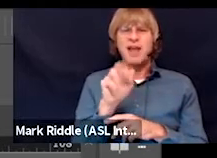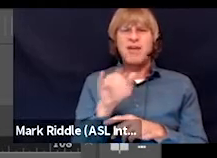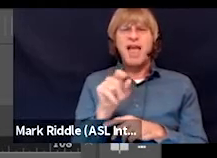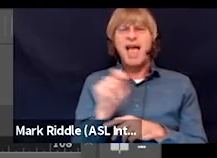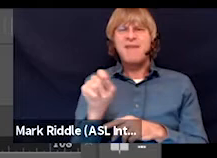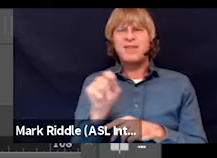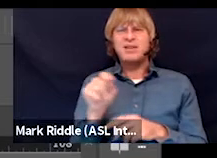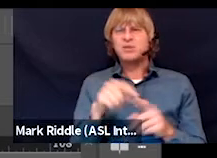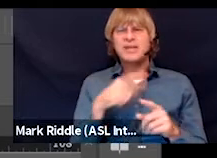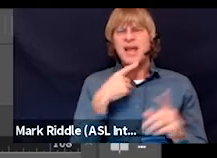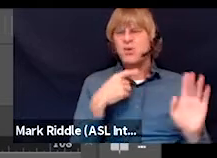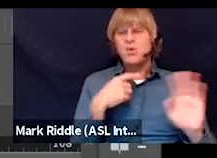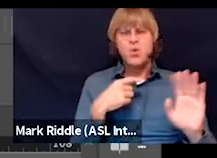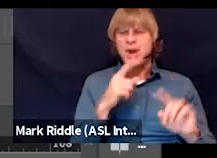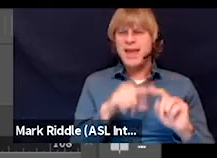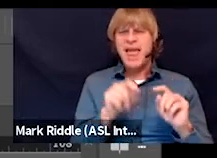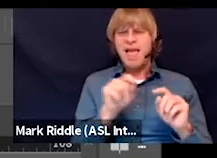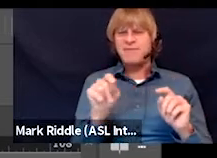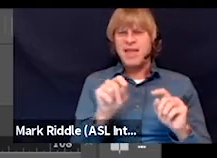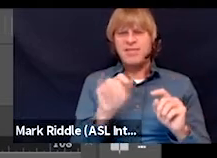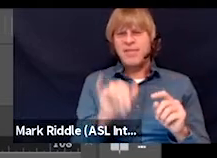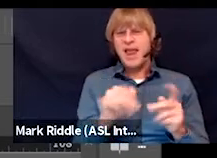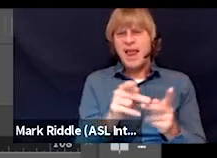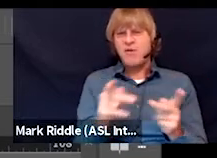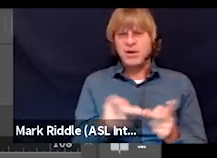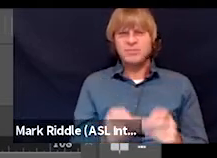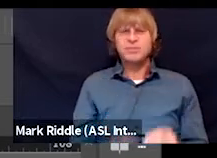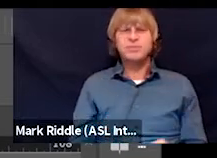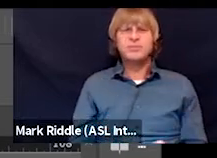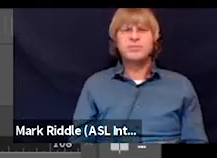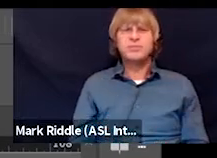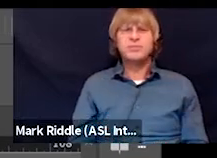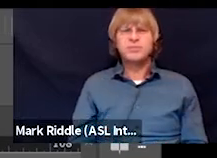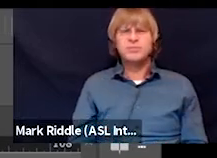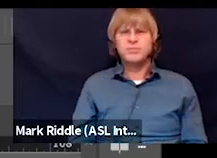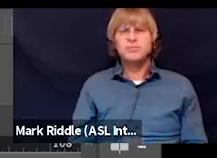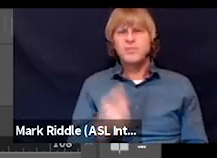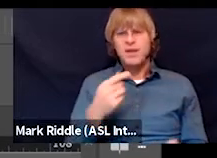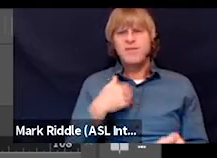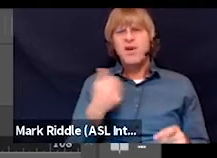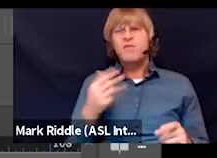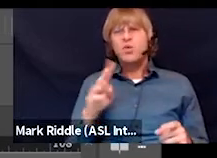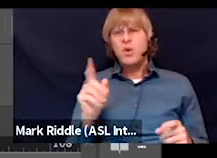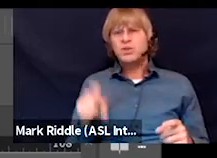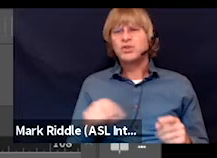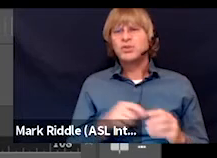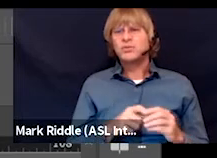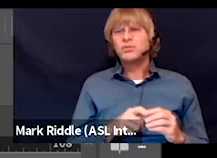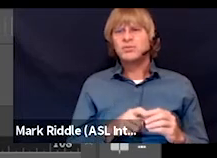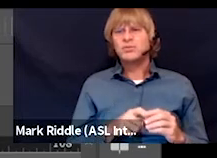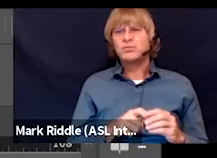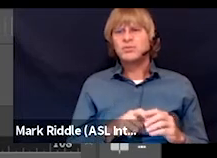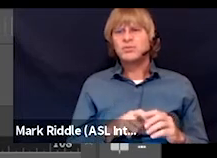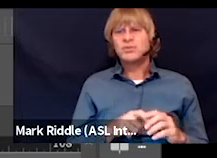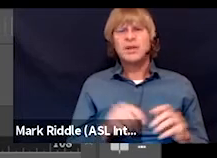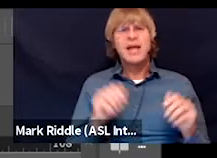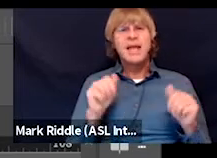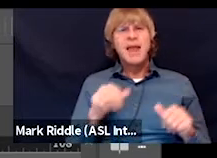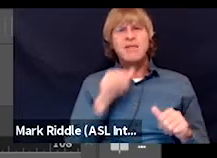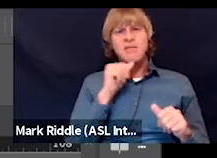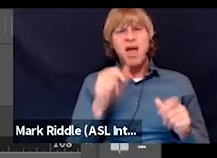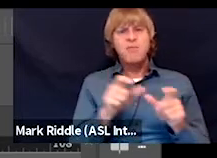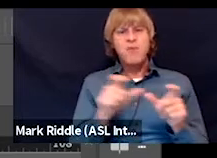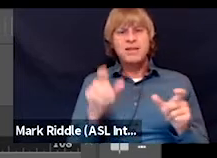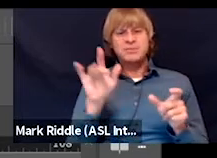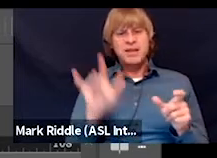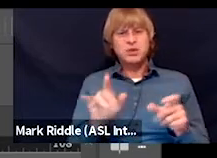cannot hyphenate there. We have a couple questions. Okay. Can non-breaking space